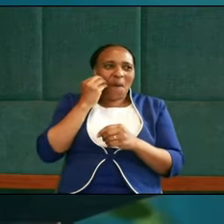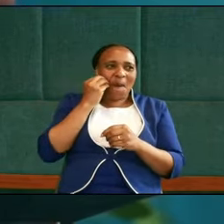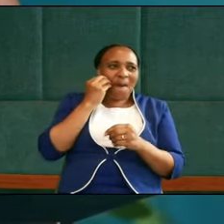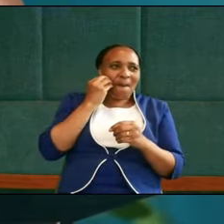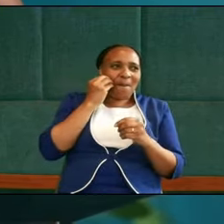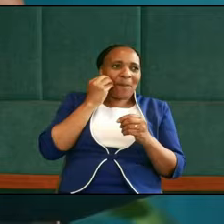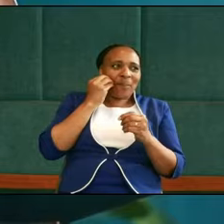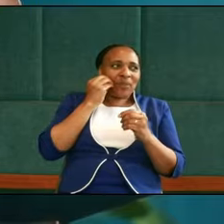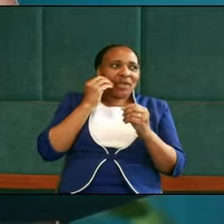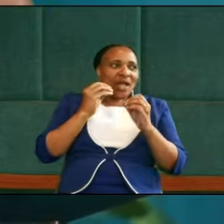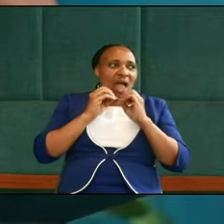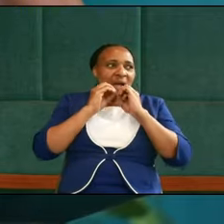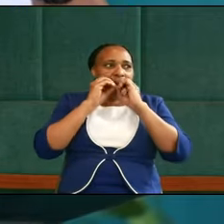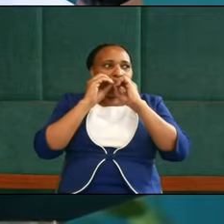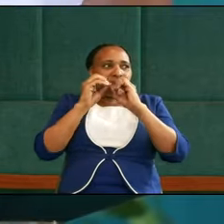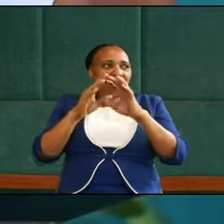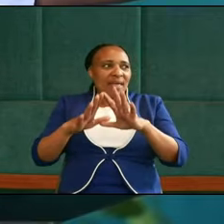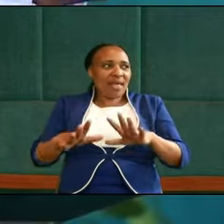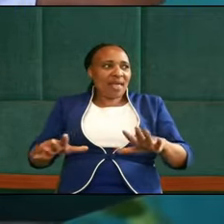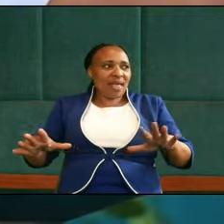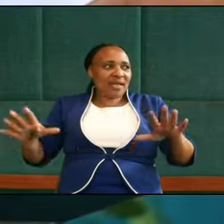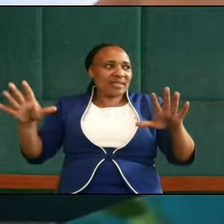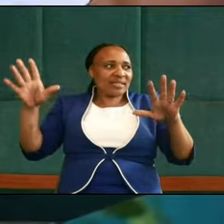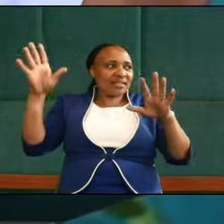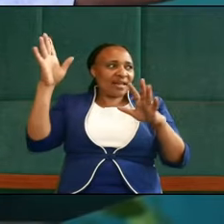watching online, just indicate